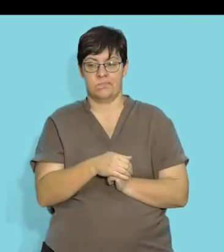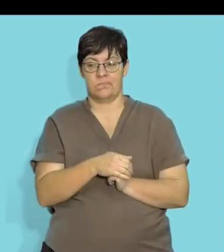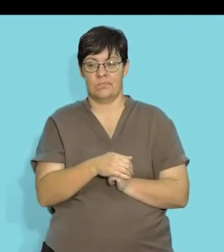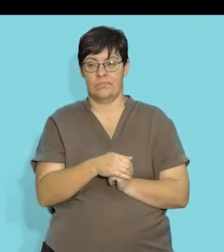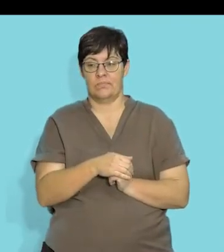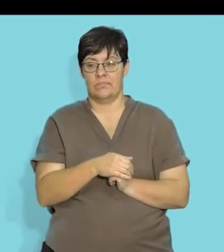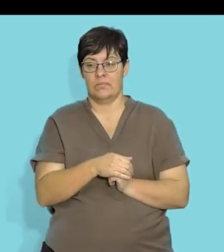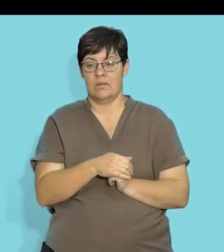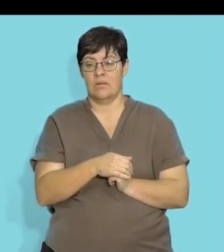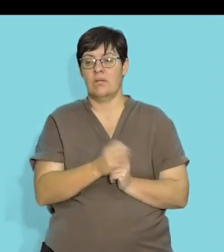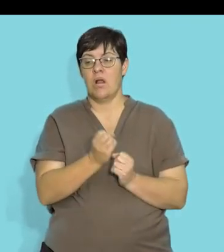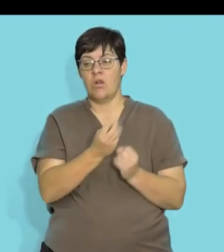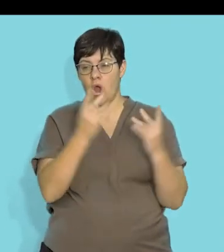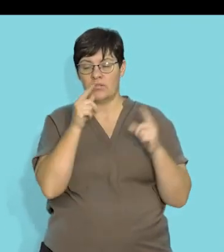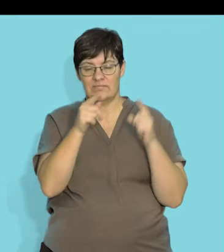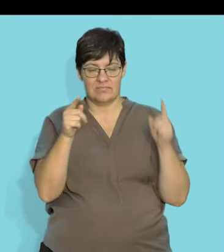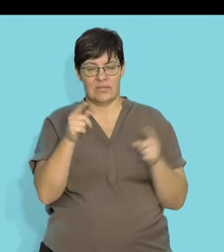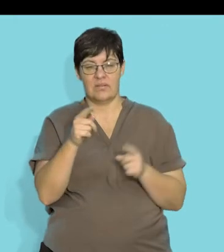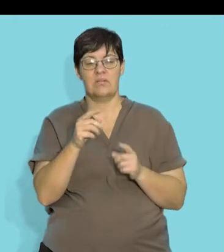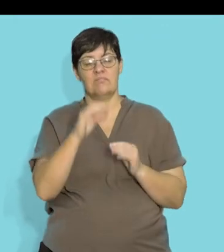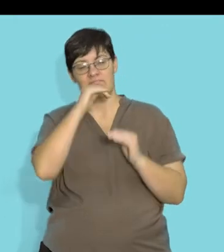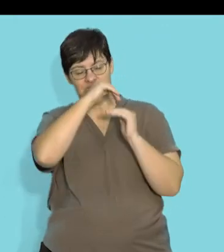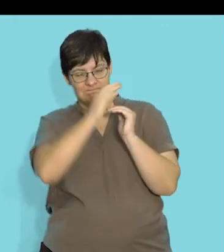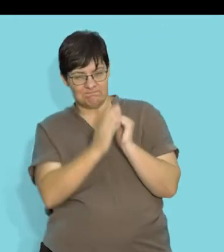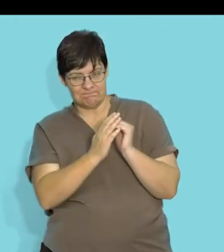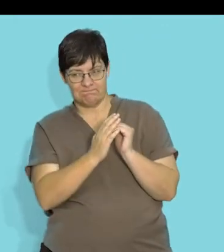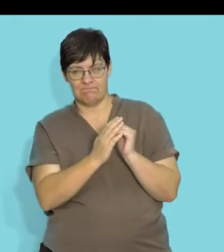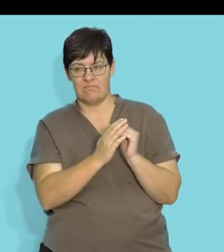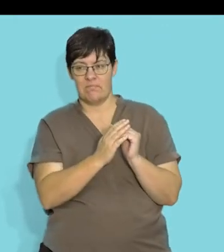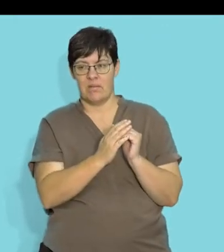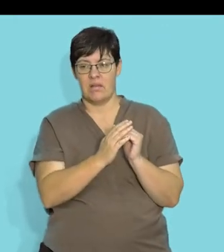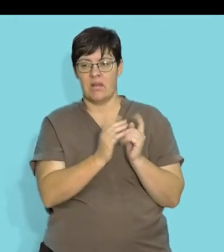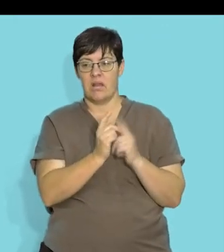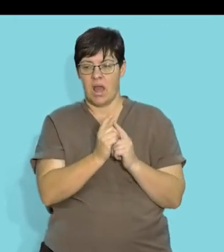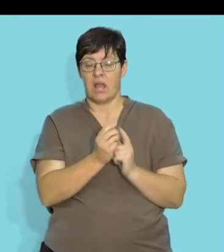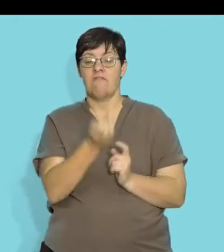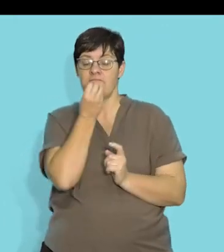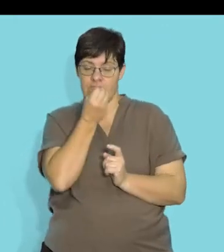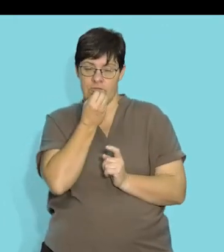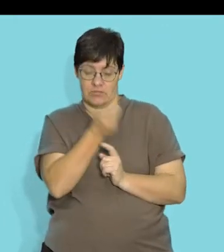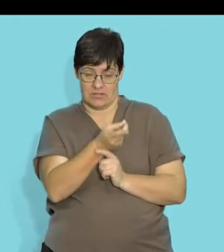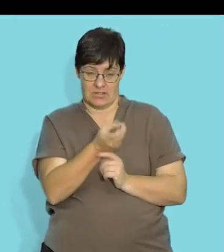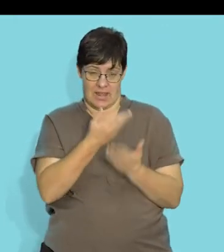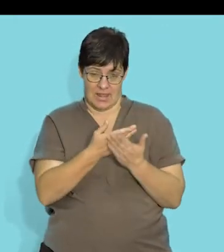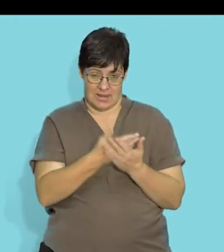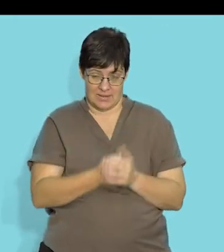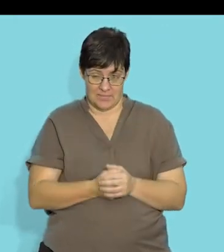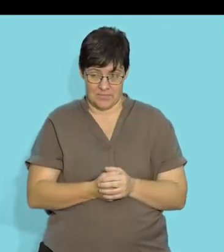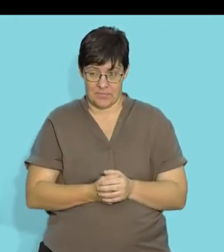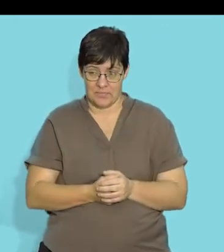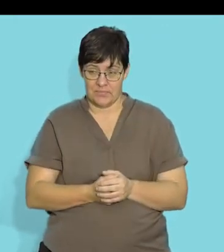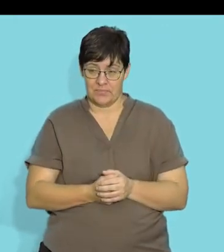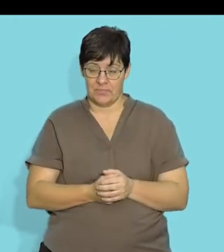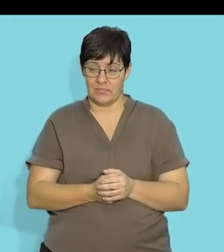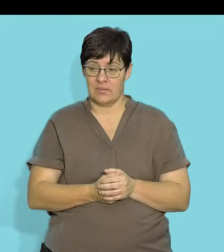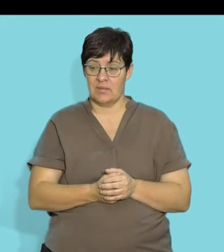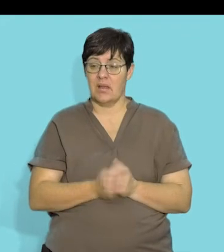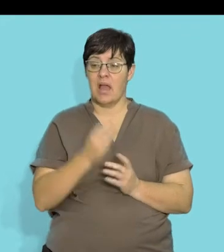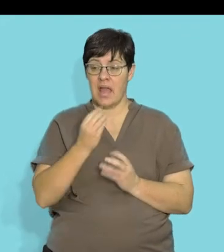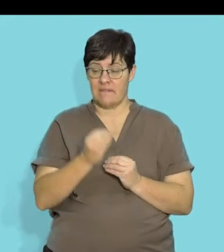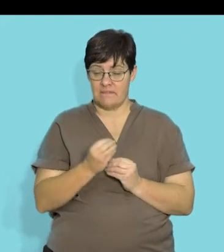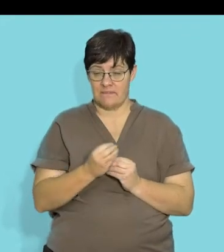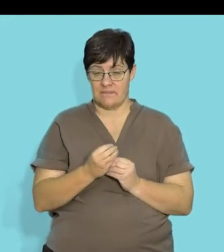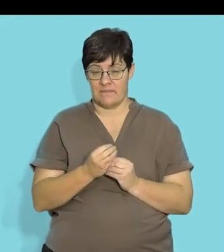of endosperm, which is that nutritive layer, which is often a source of nutrition and food. So here we see that the coconut